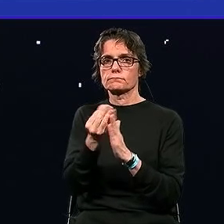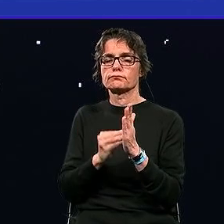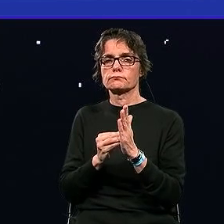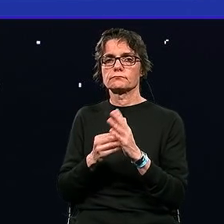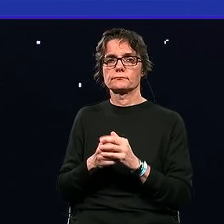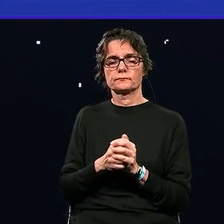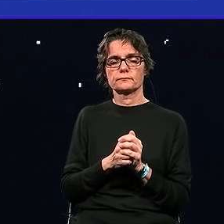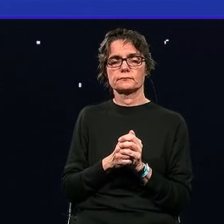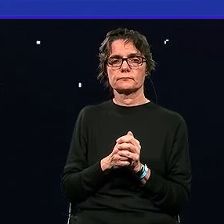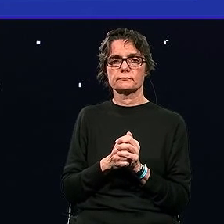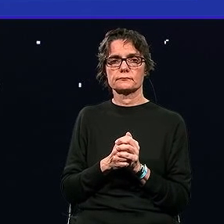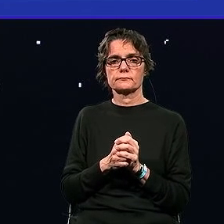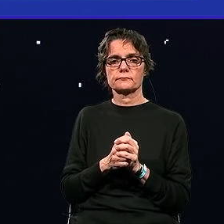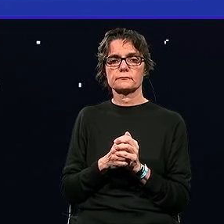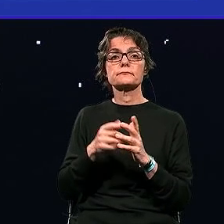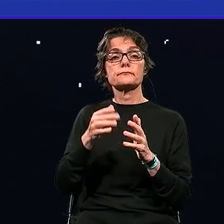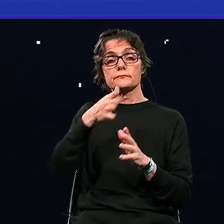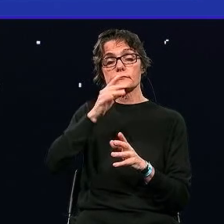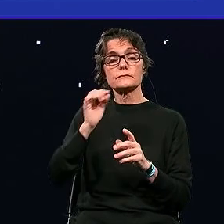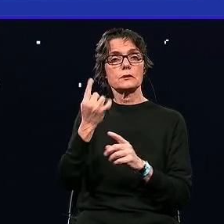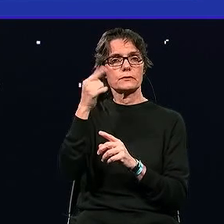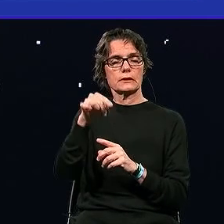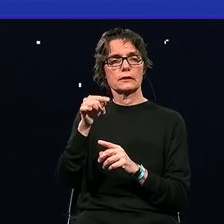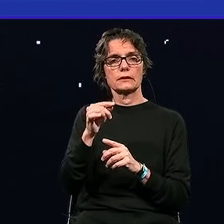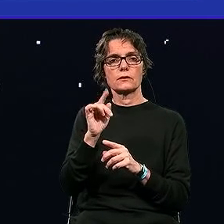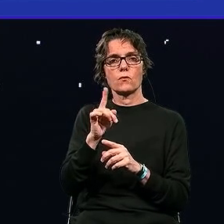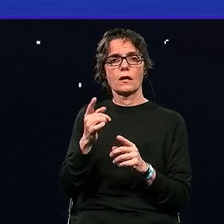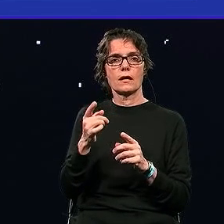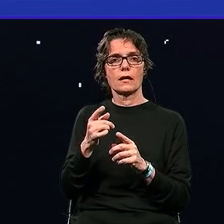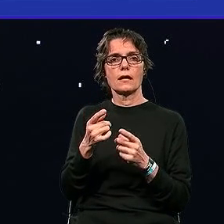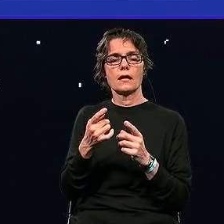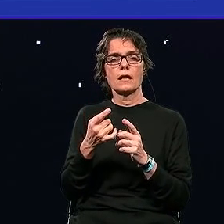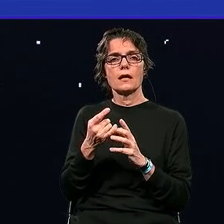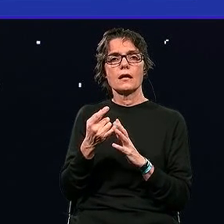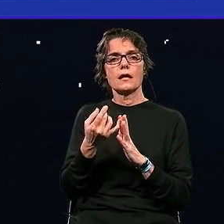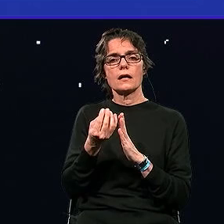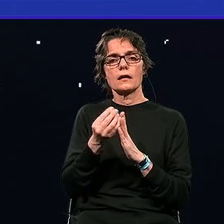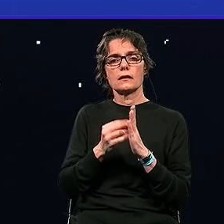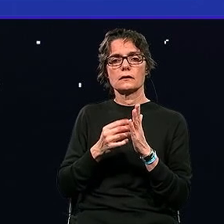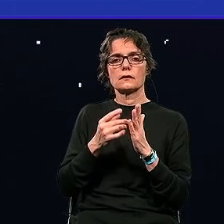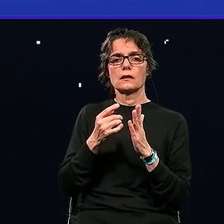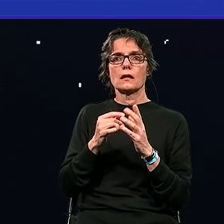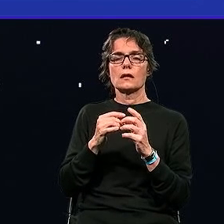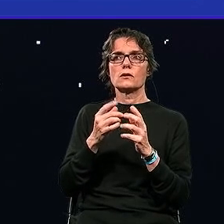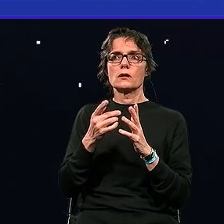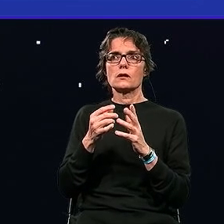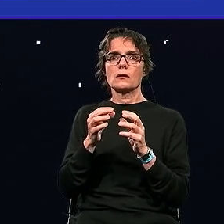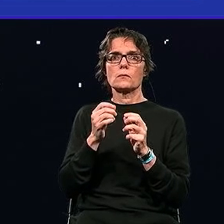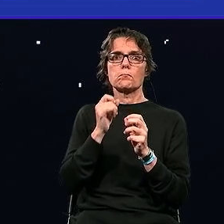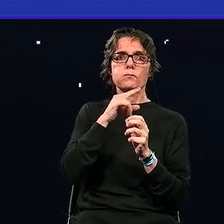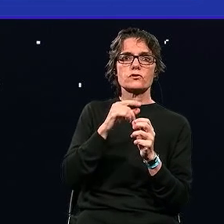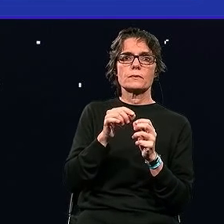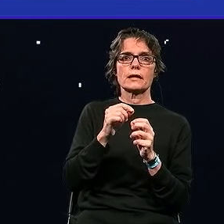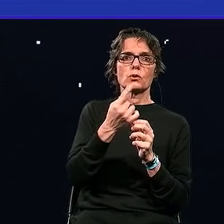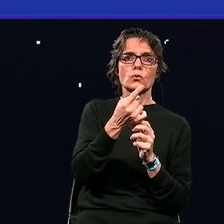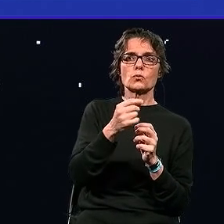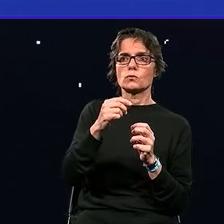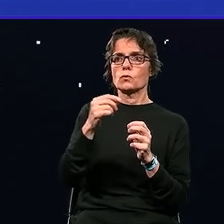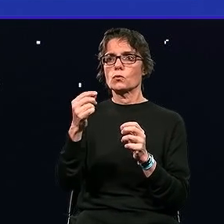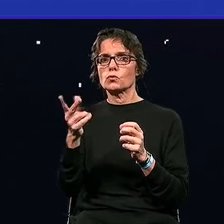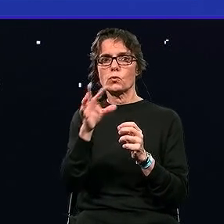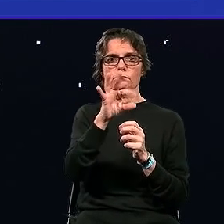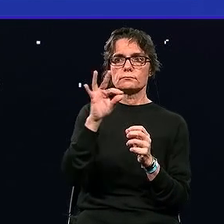journey. And I guess the message here is, don't think about these quests as an either and, we can do this one or this one or this